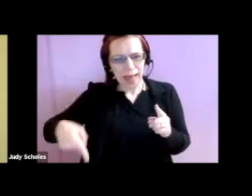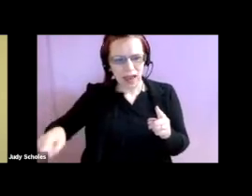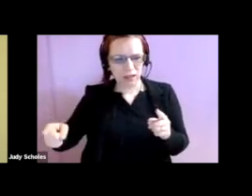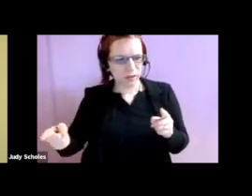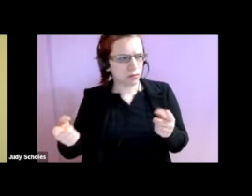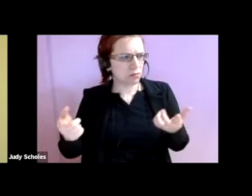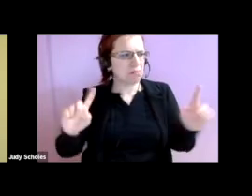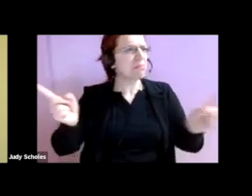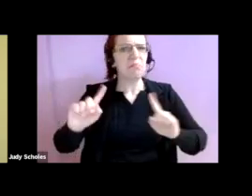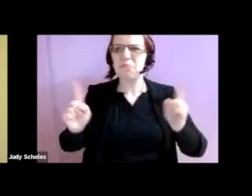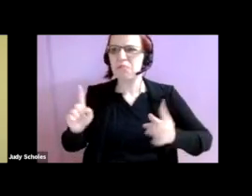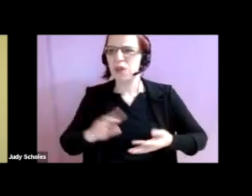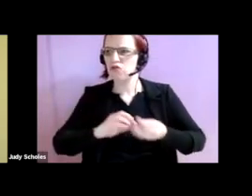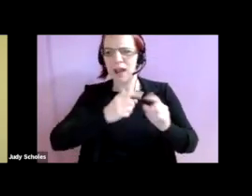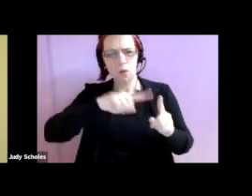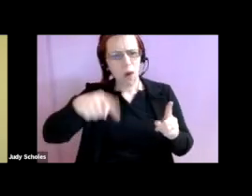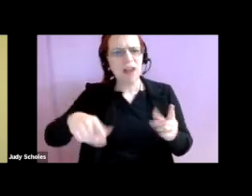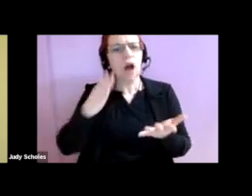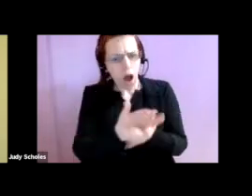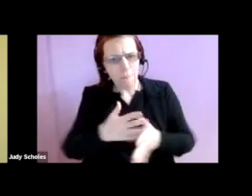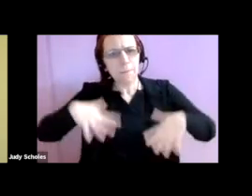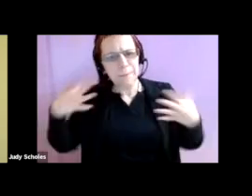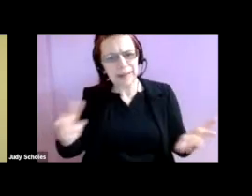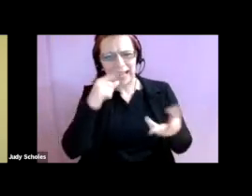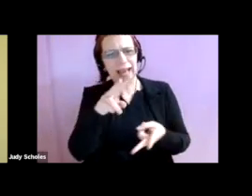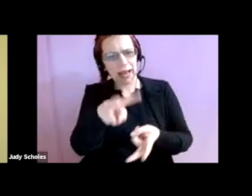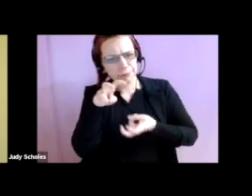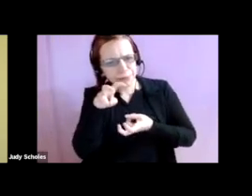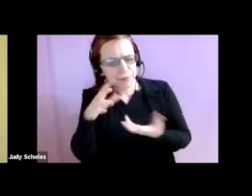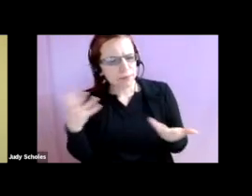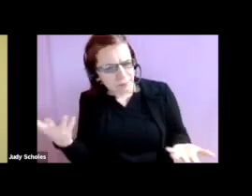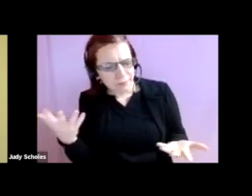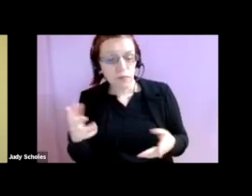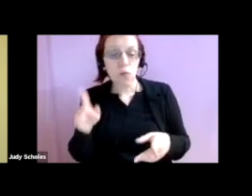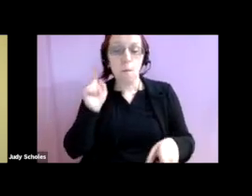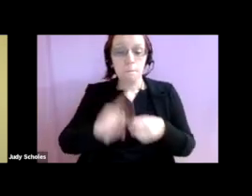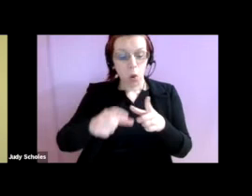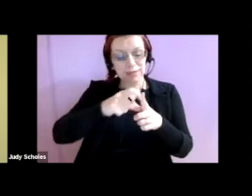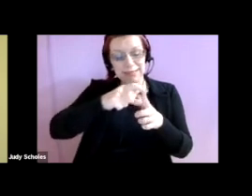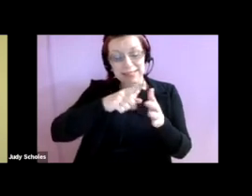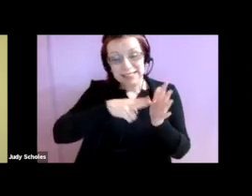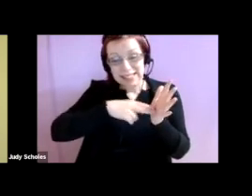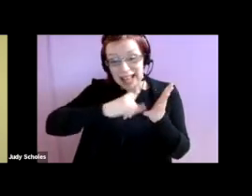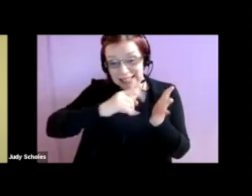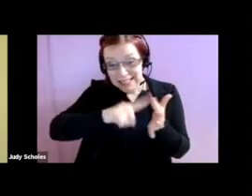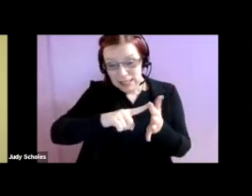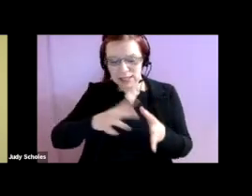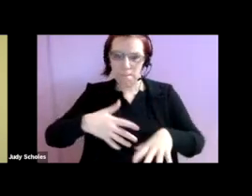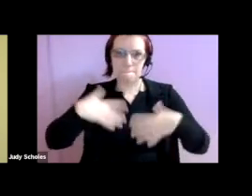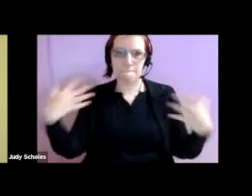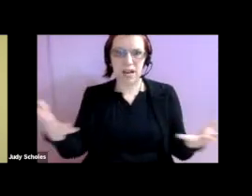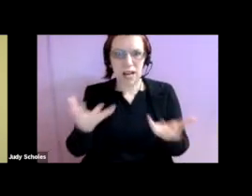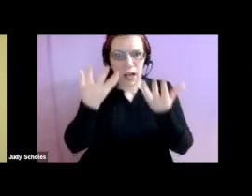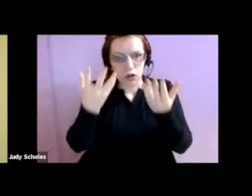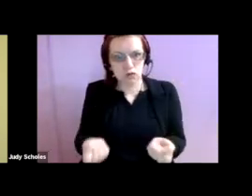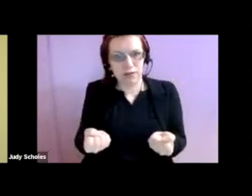detect? Well, the sort of densest objects that we can think of with the strongest gravity that we can think of